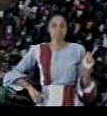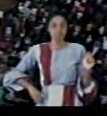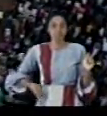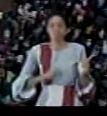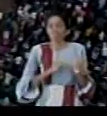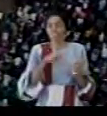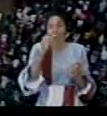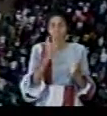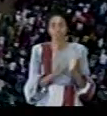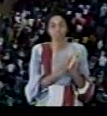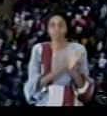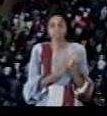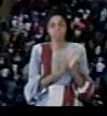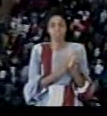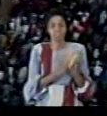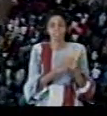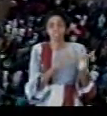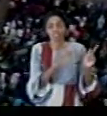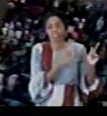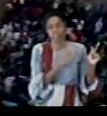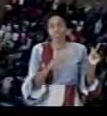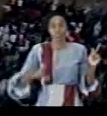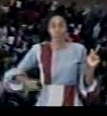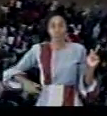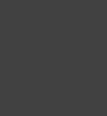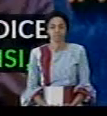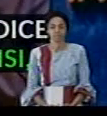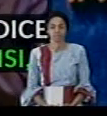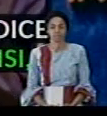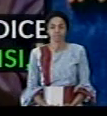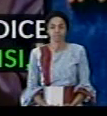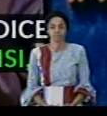I say praise the Lord.